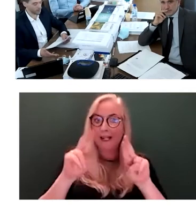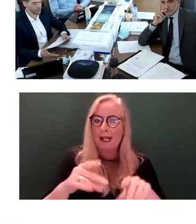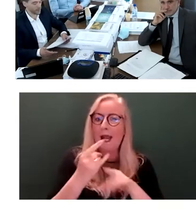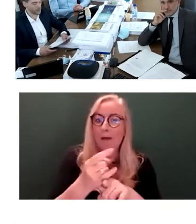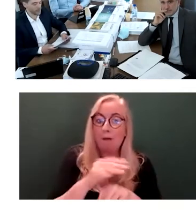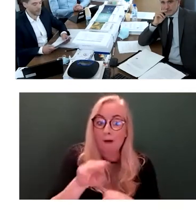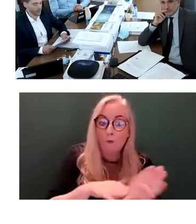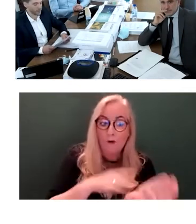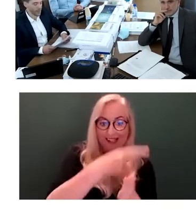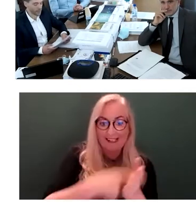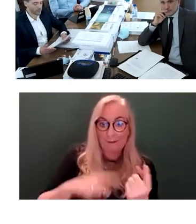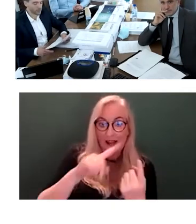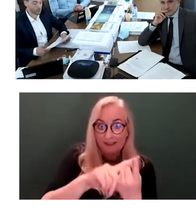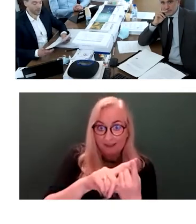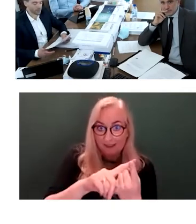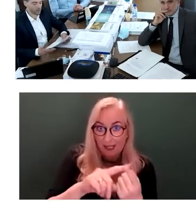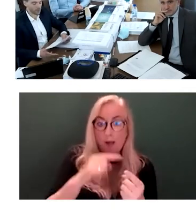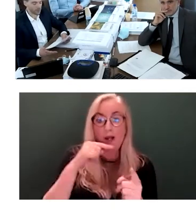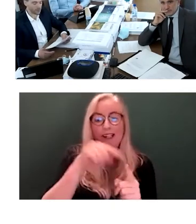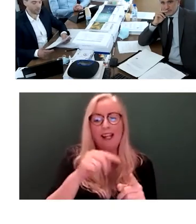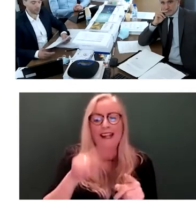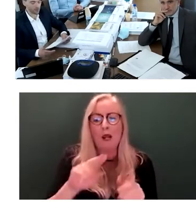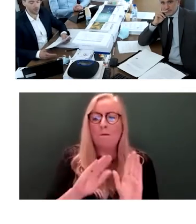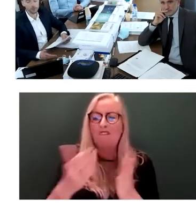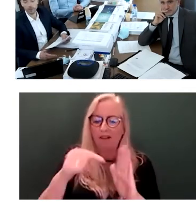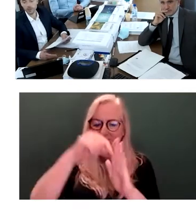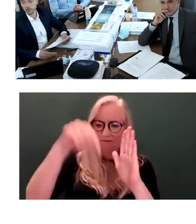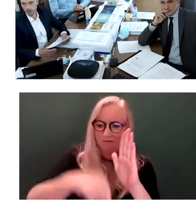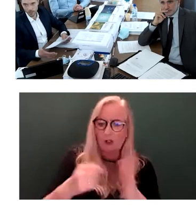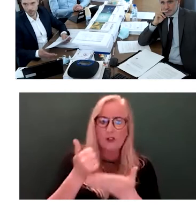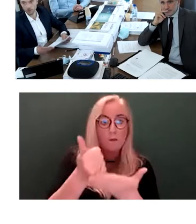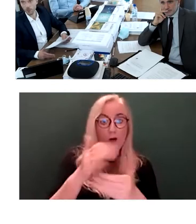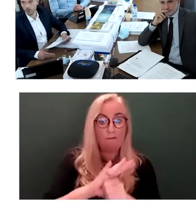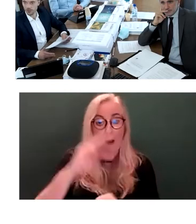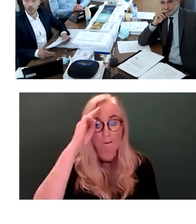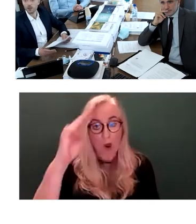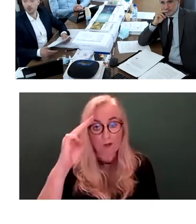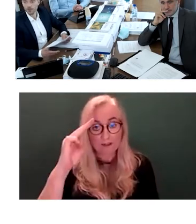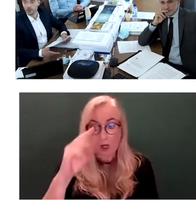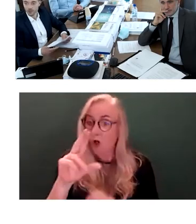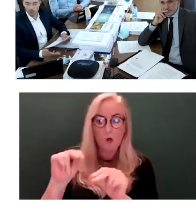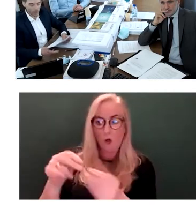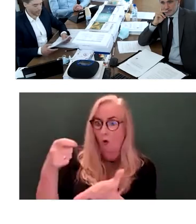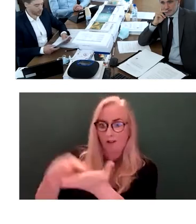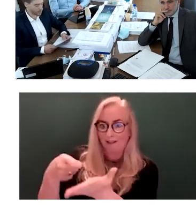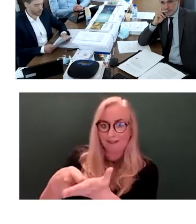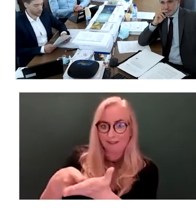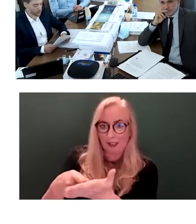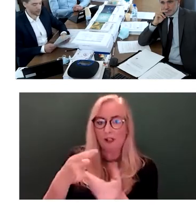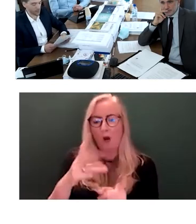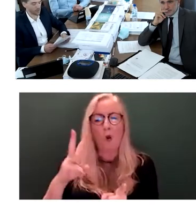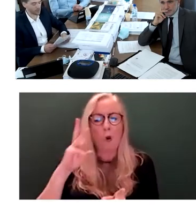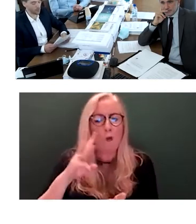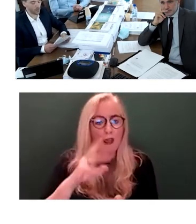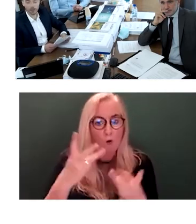with disabilities, as it could provide comprehensive support for employers at no cost, who are, for instance, willing to